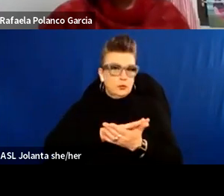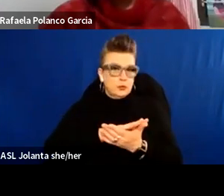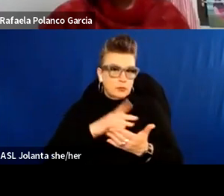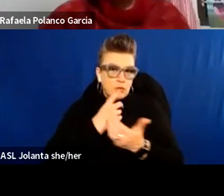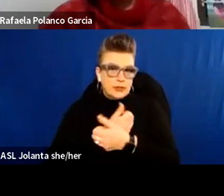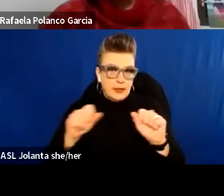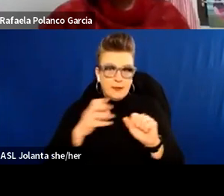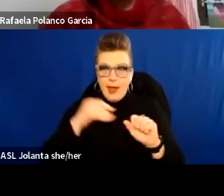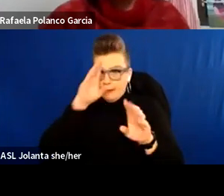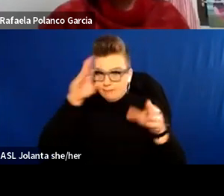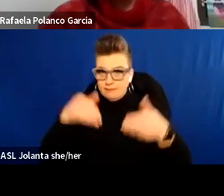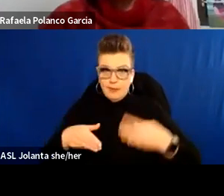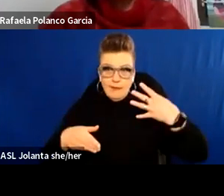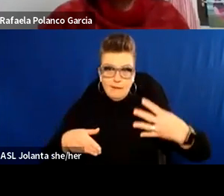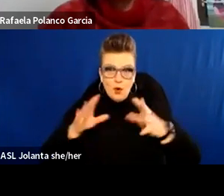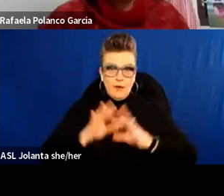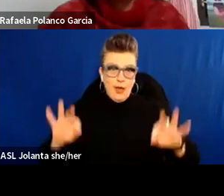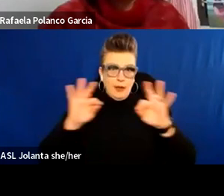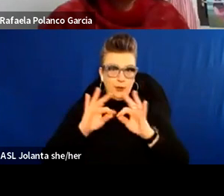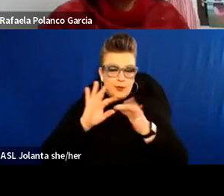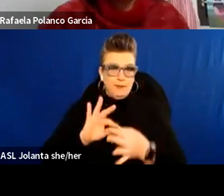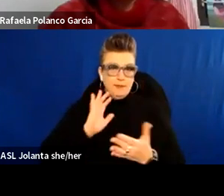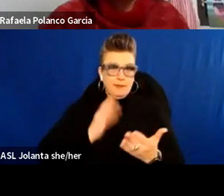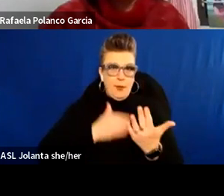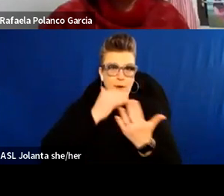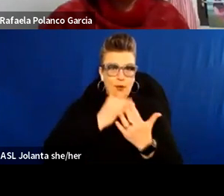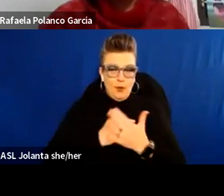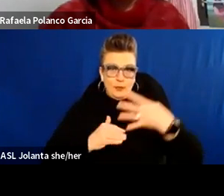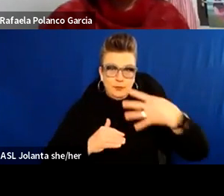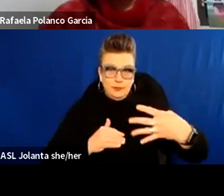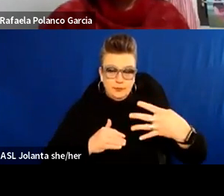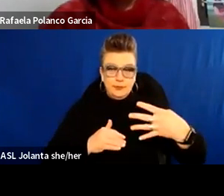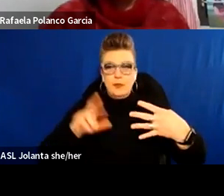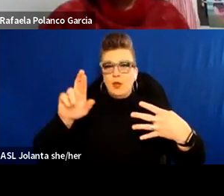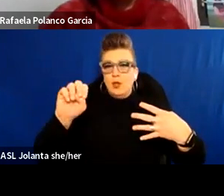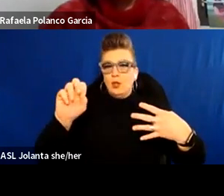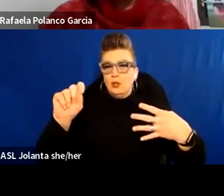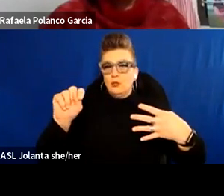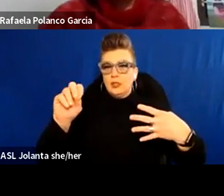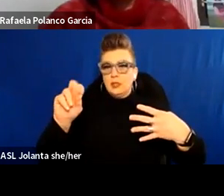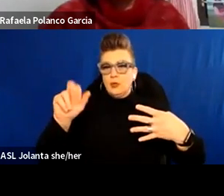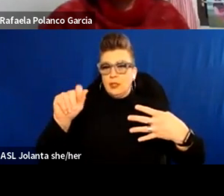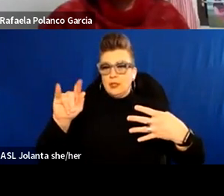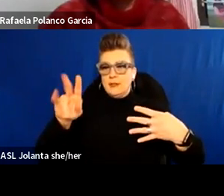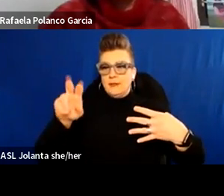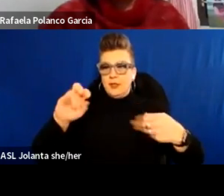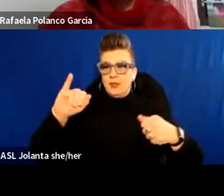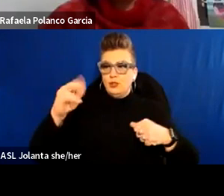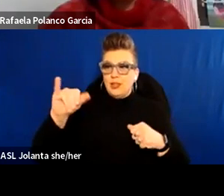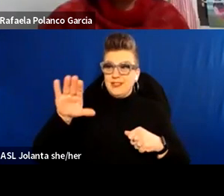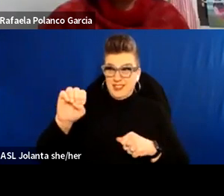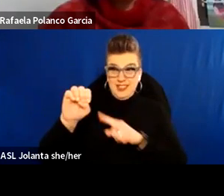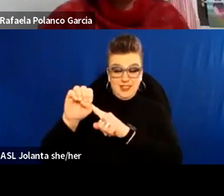core values that we have around our code which is restorative justice and making sure that we support our